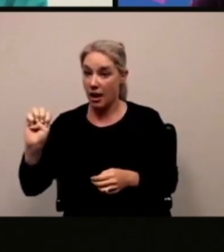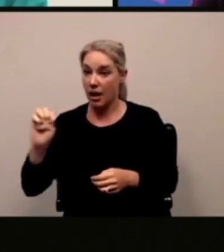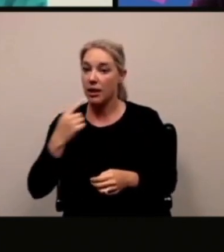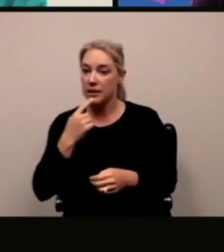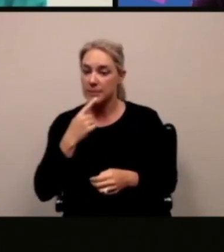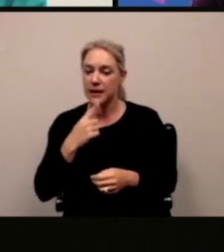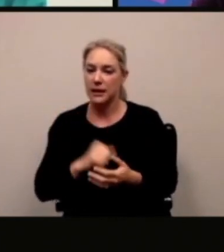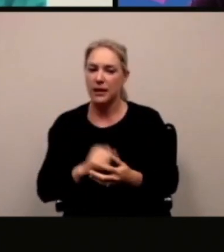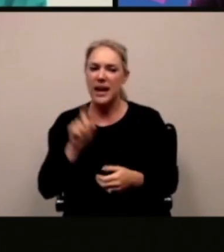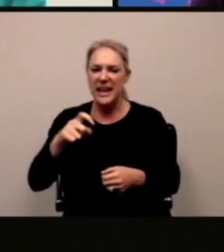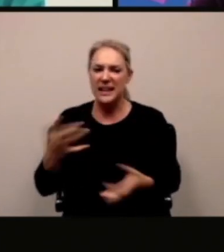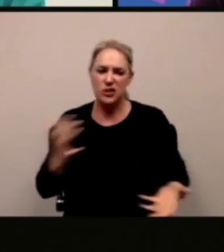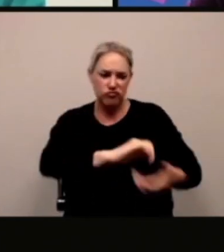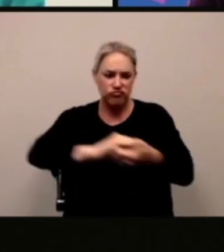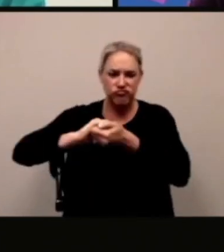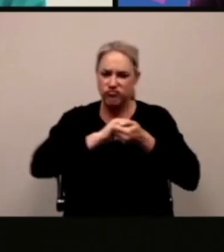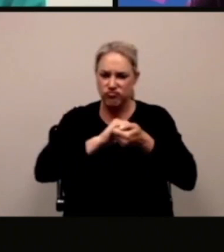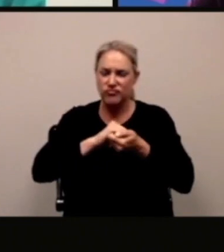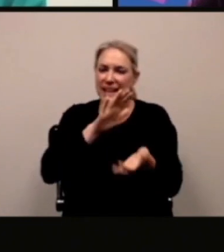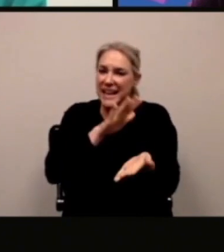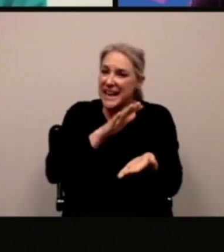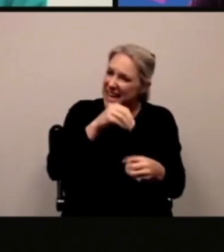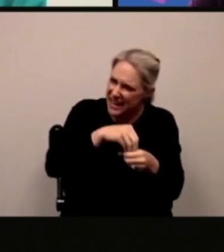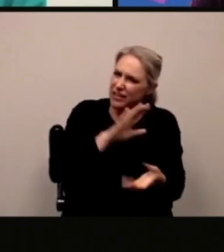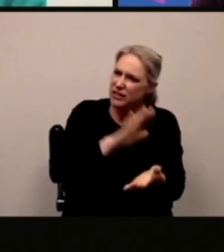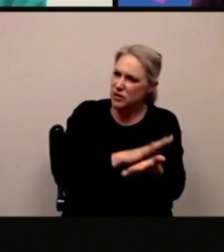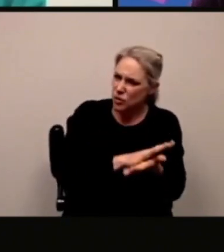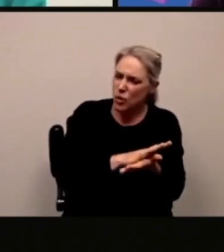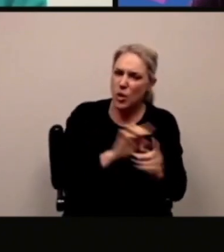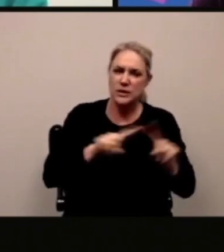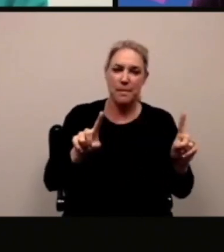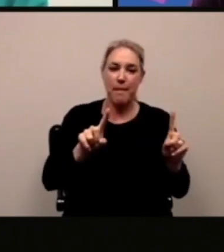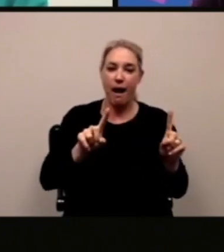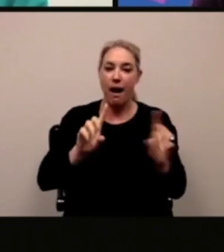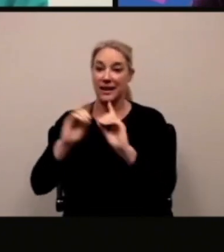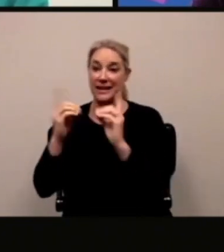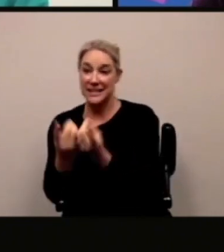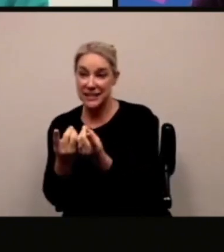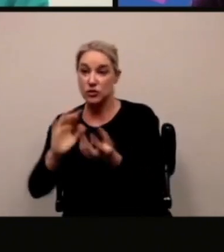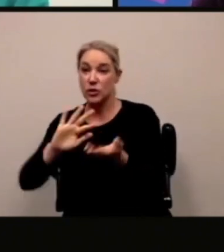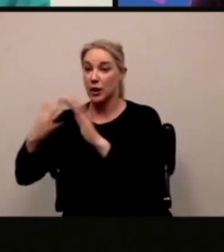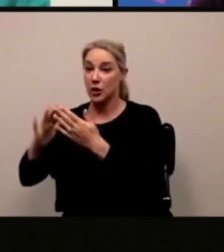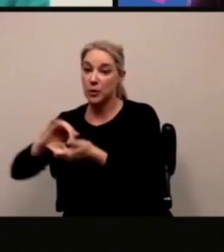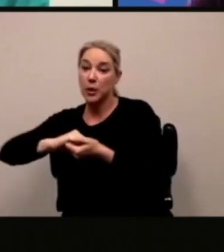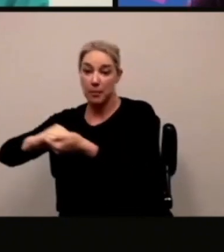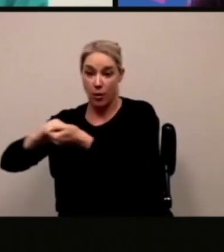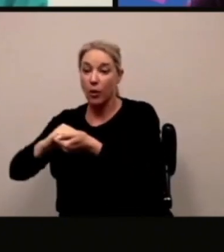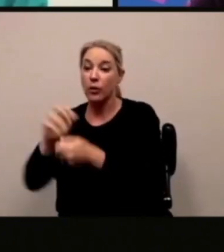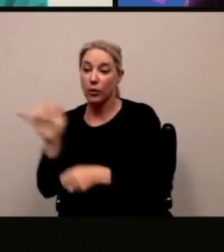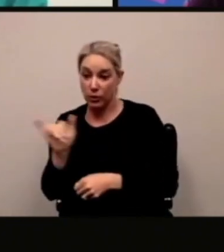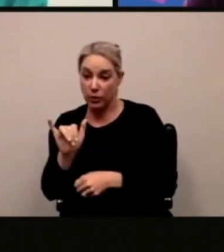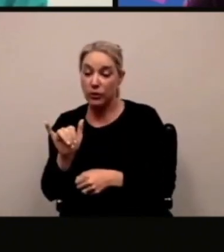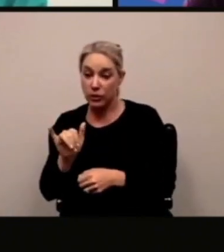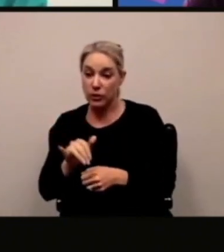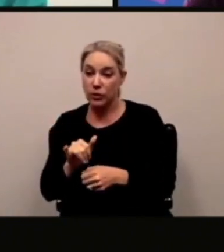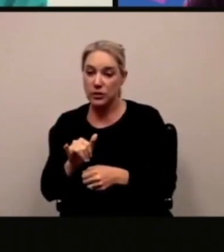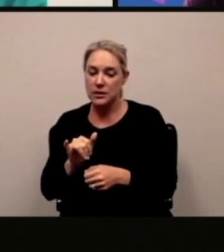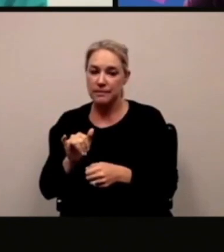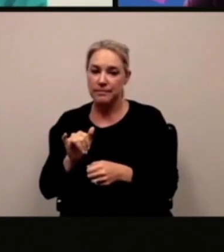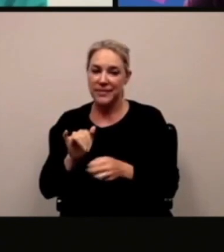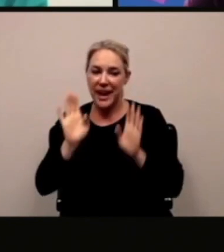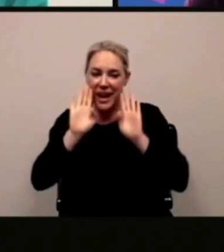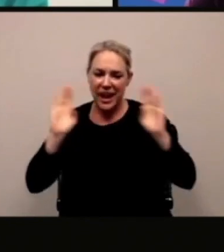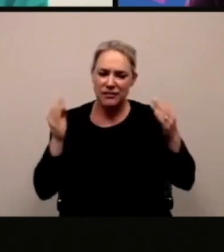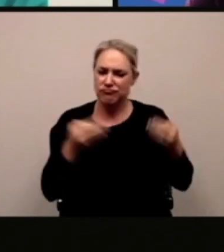only just within the schools, but your district, your community partners, and really shifting the thinking that computer science is just for